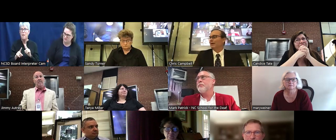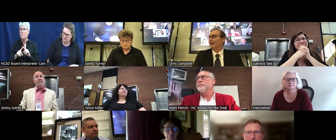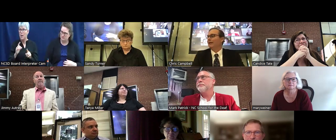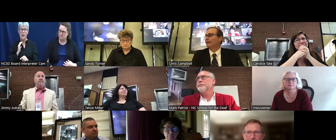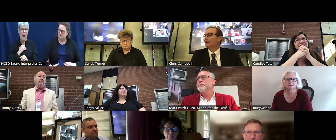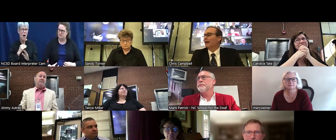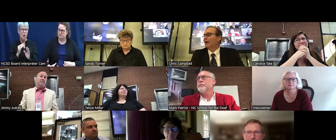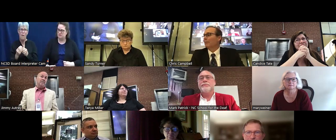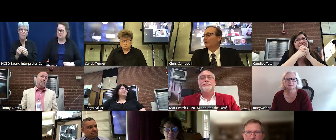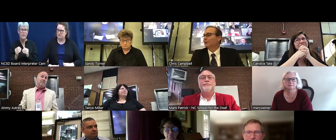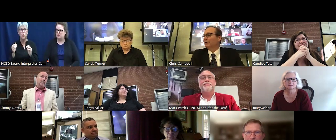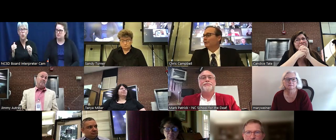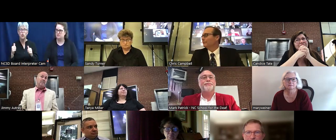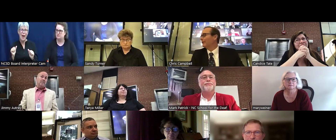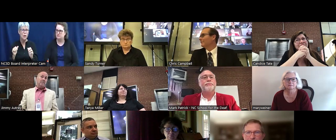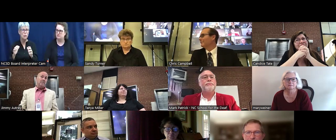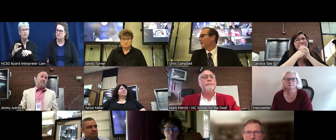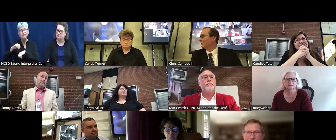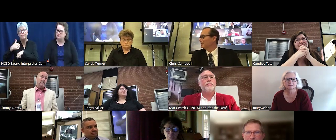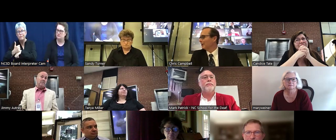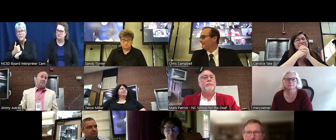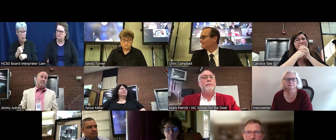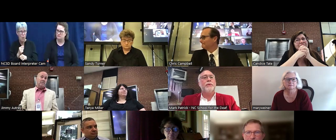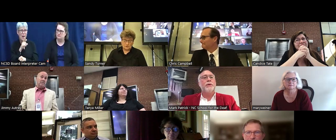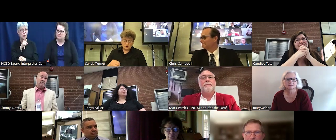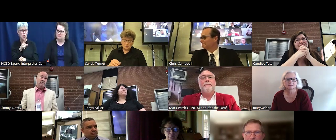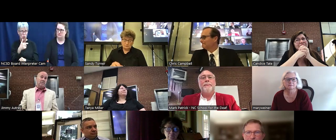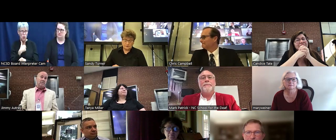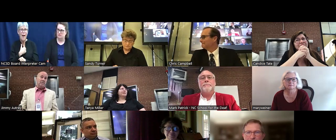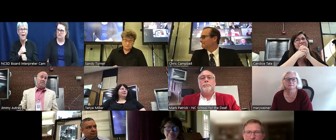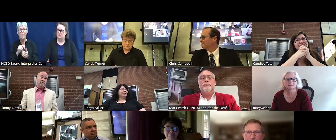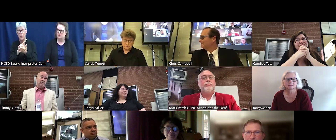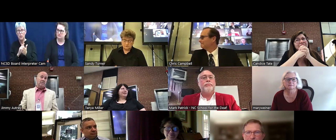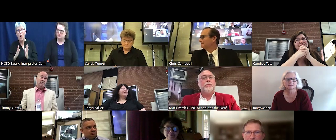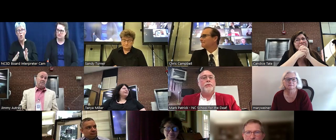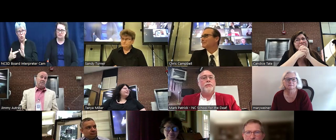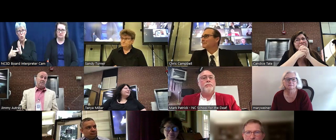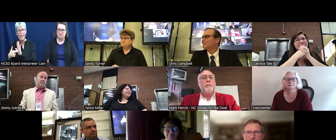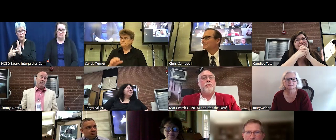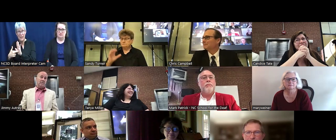the meeting and I'll make sure you have a very good attorney. Well,